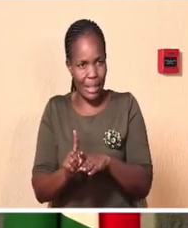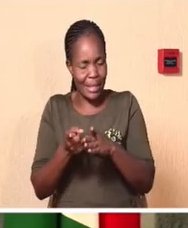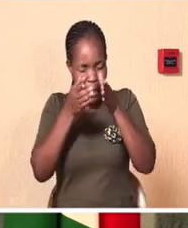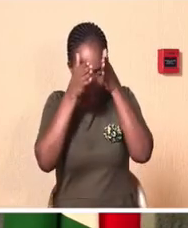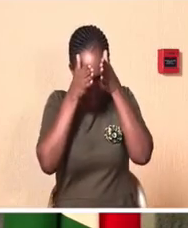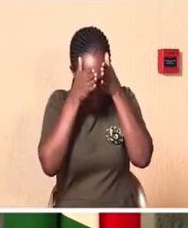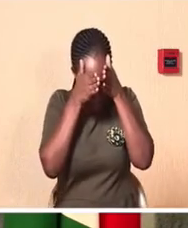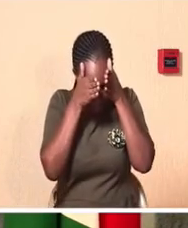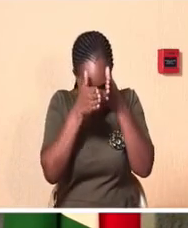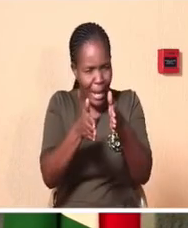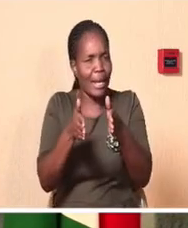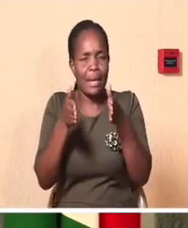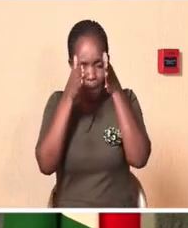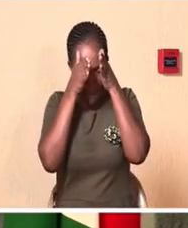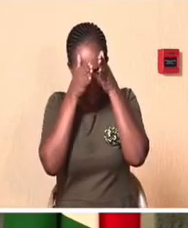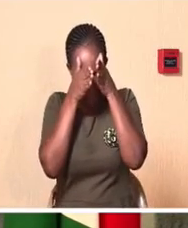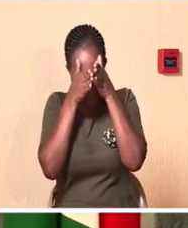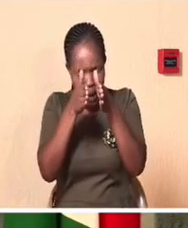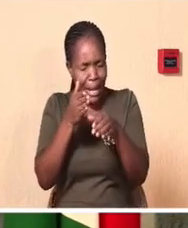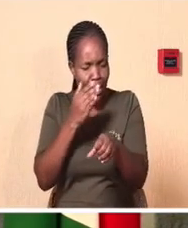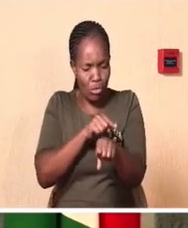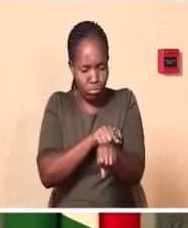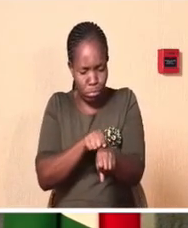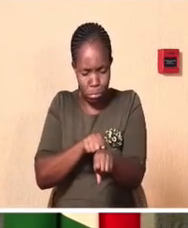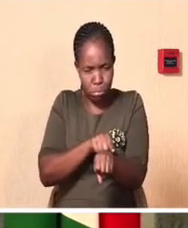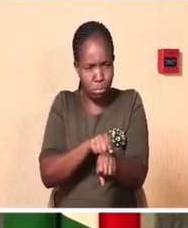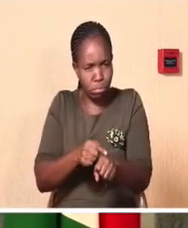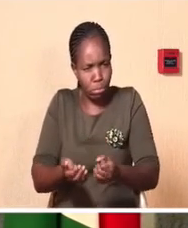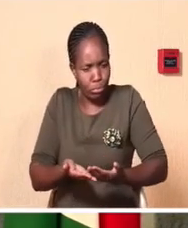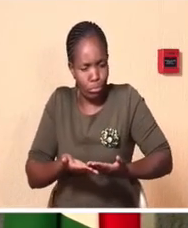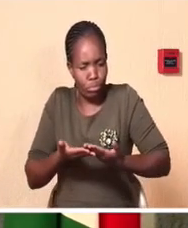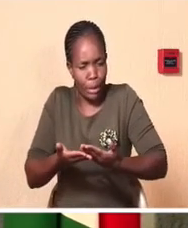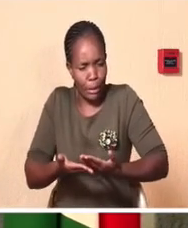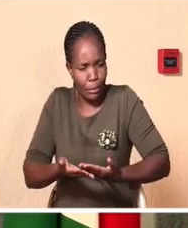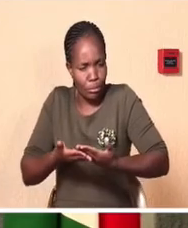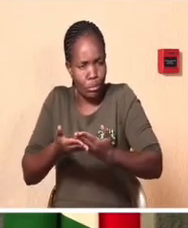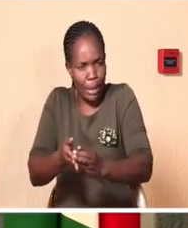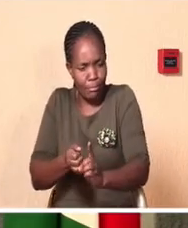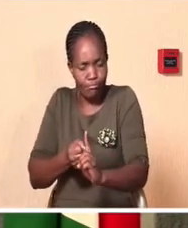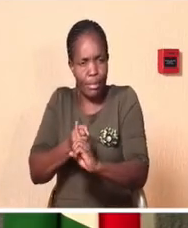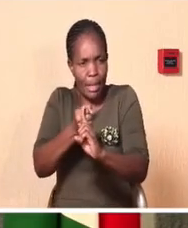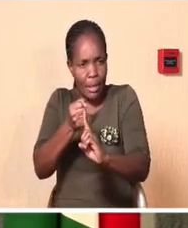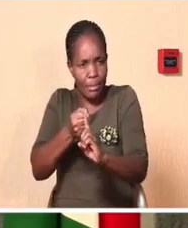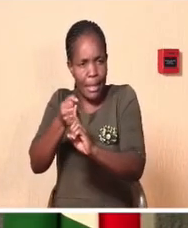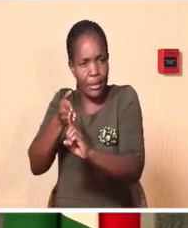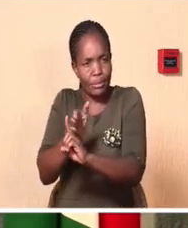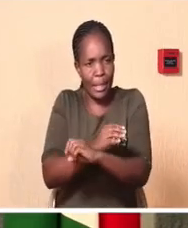devoting their time to help us fight the